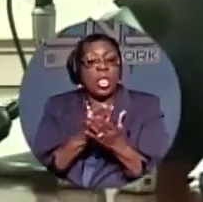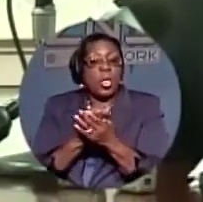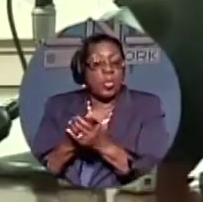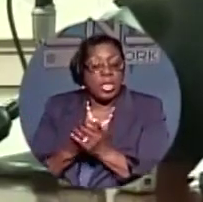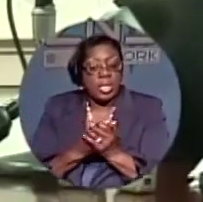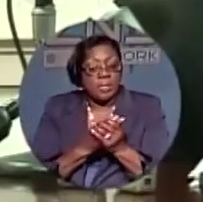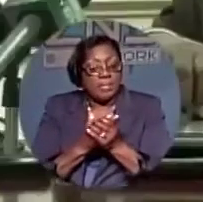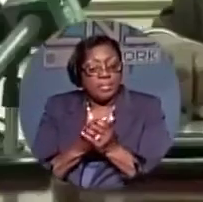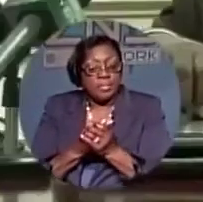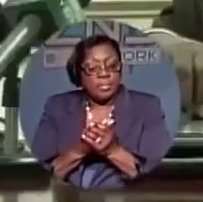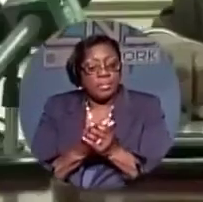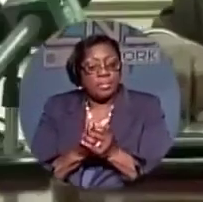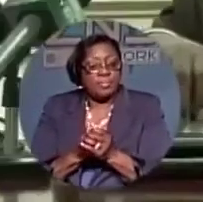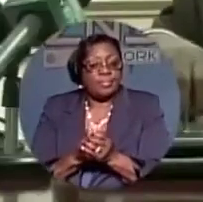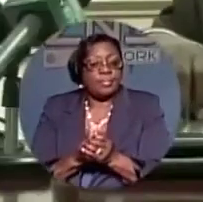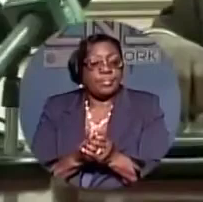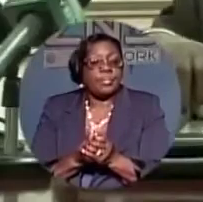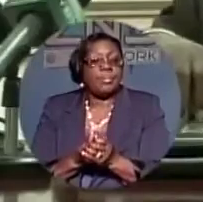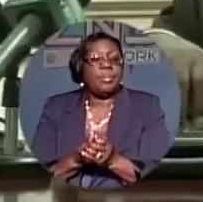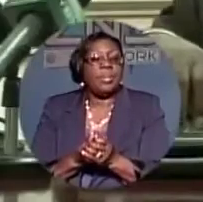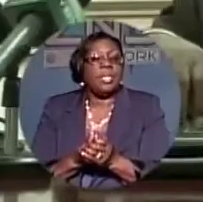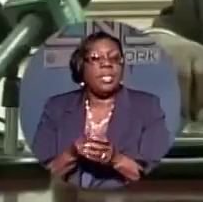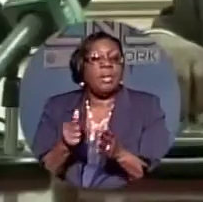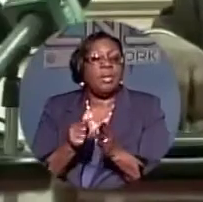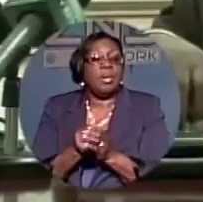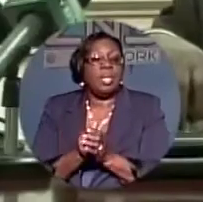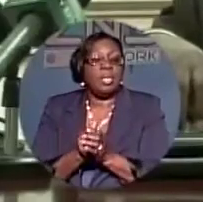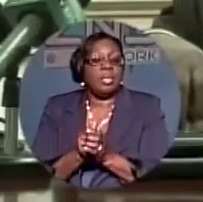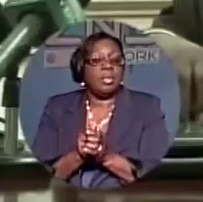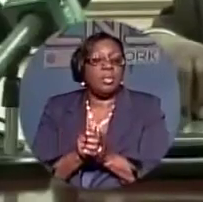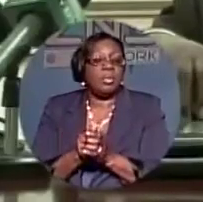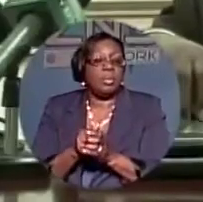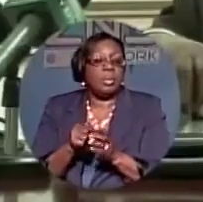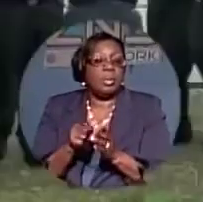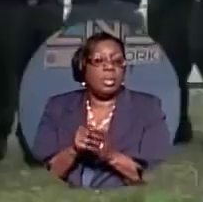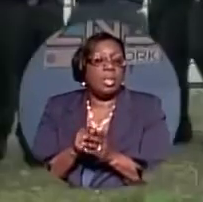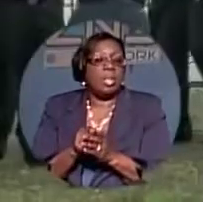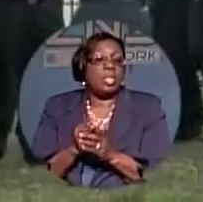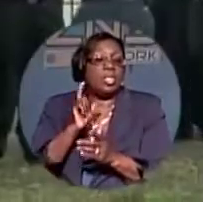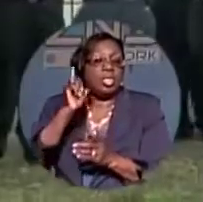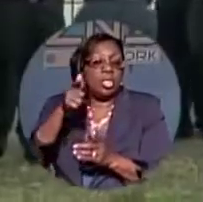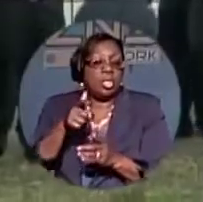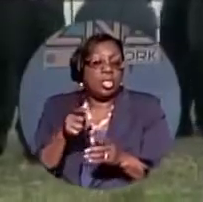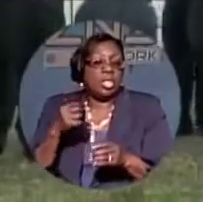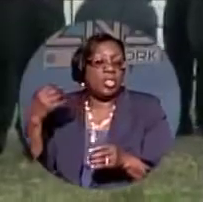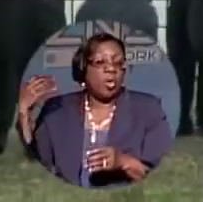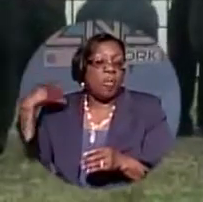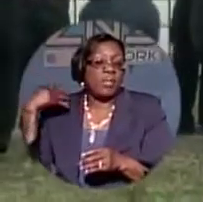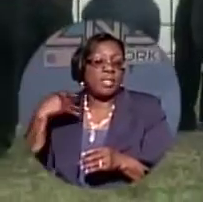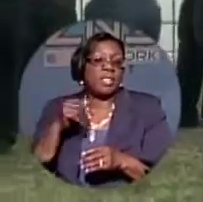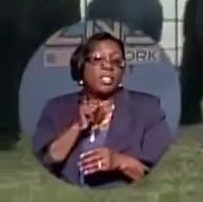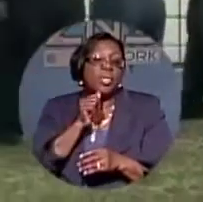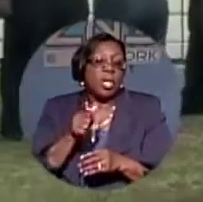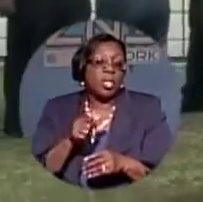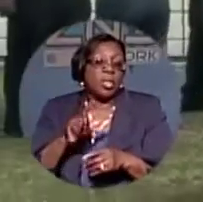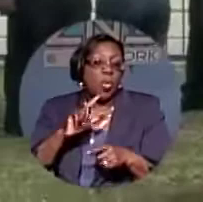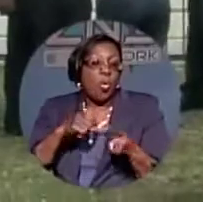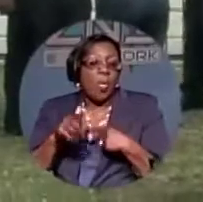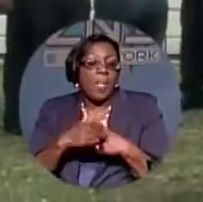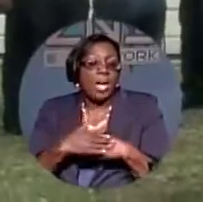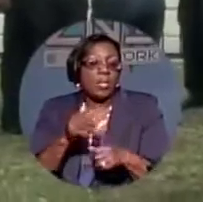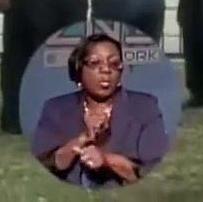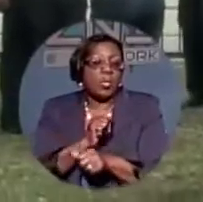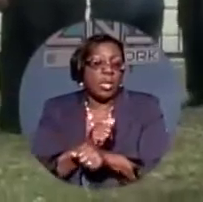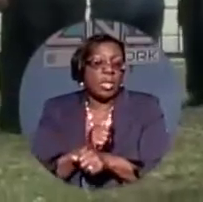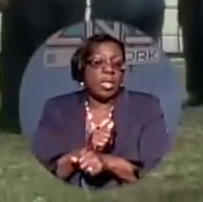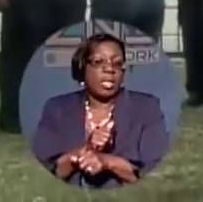shift system. Now, according to the law, a copy distributed to the media, should these officers not return to work, they will be considered in violation of the